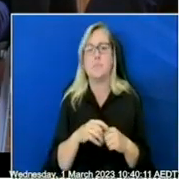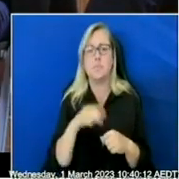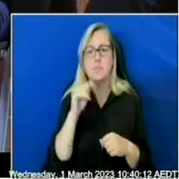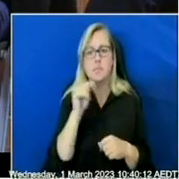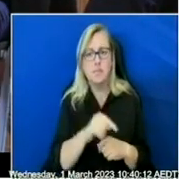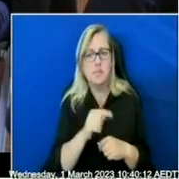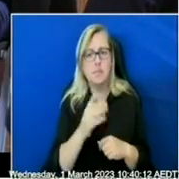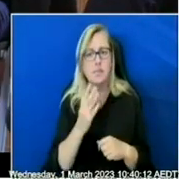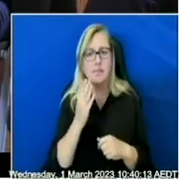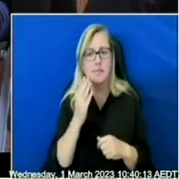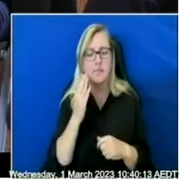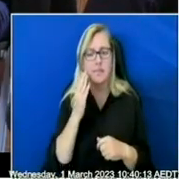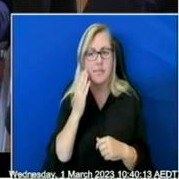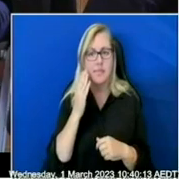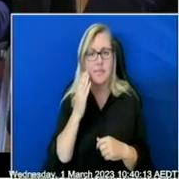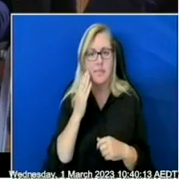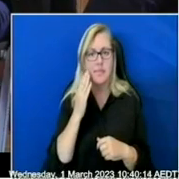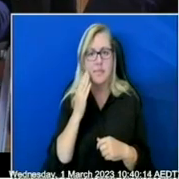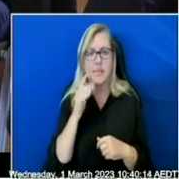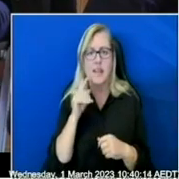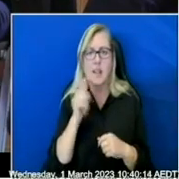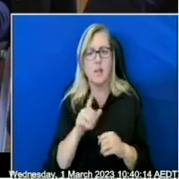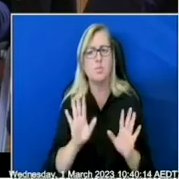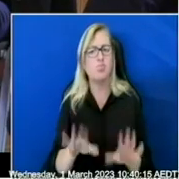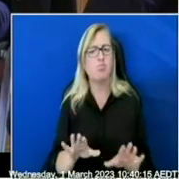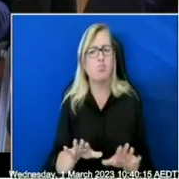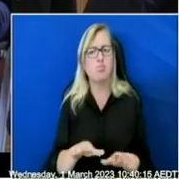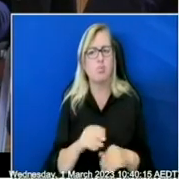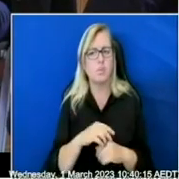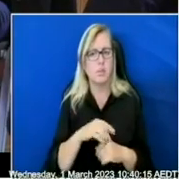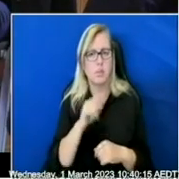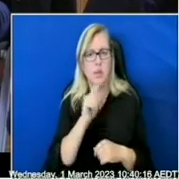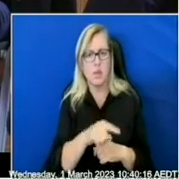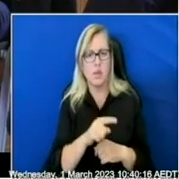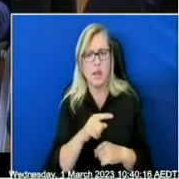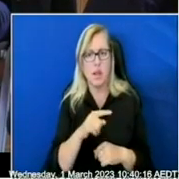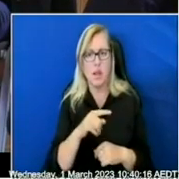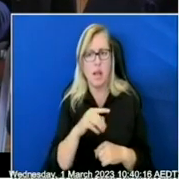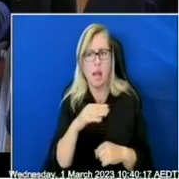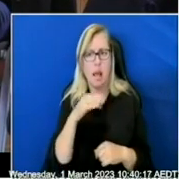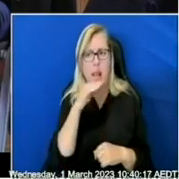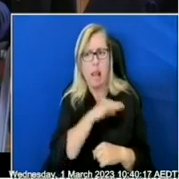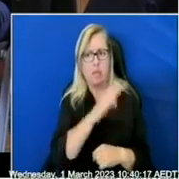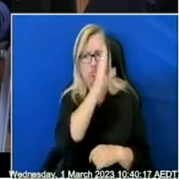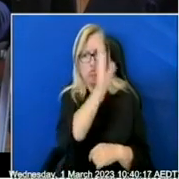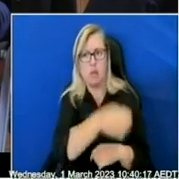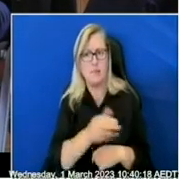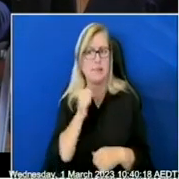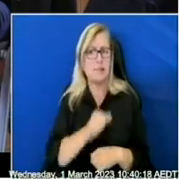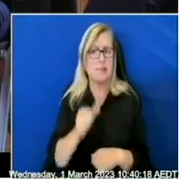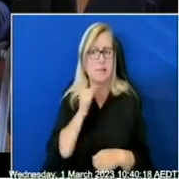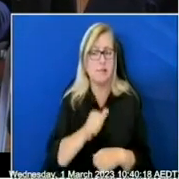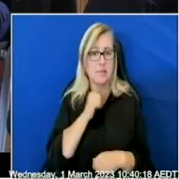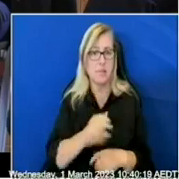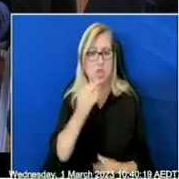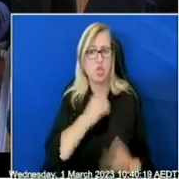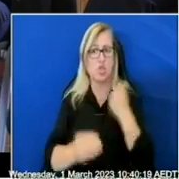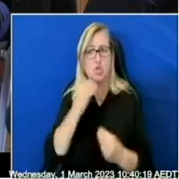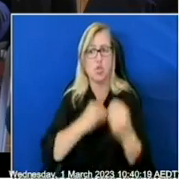She goes, we had our lunch straight away. They were hungry, you know, kids love Tucker.